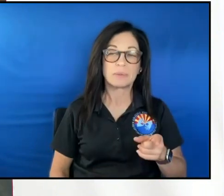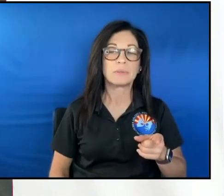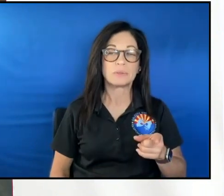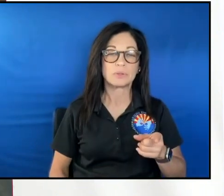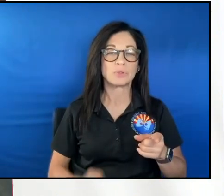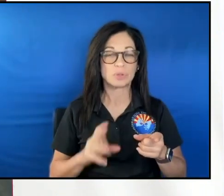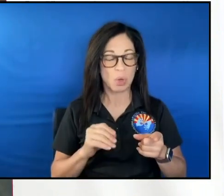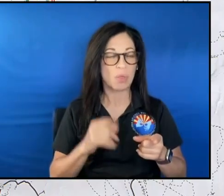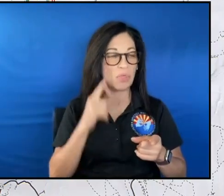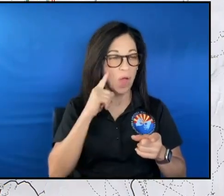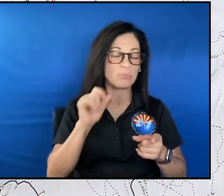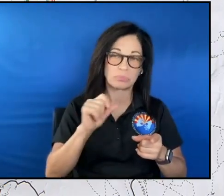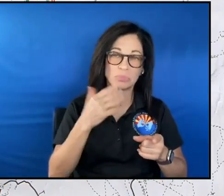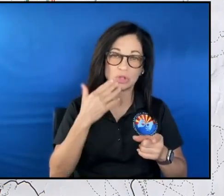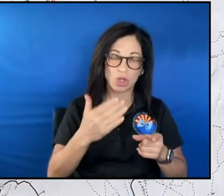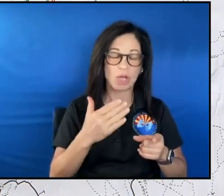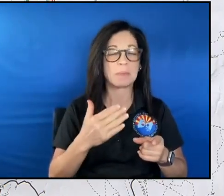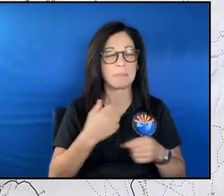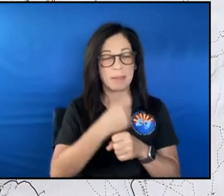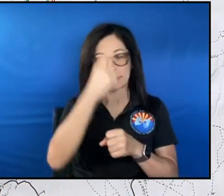add some containment there,